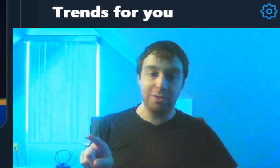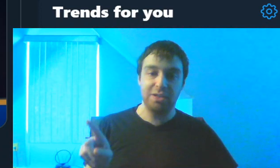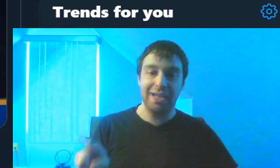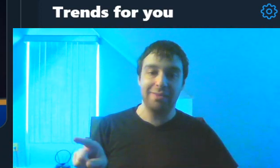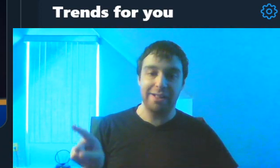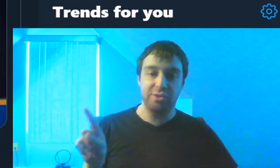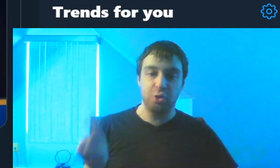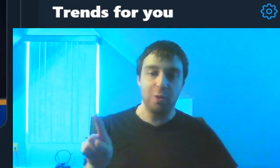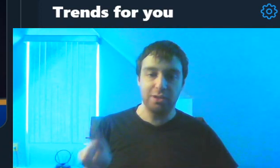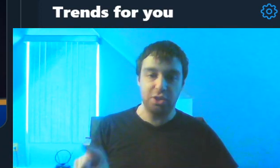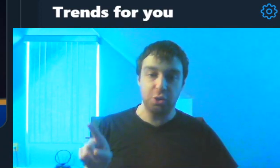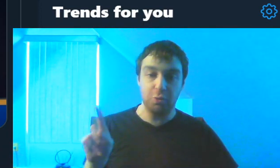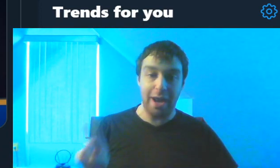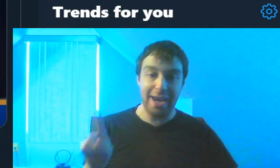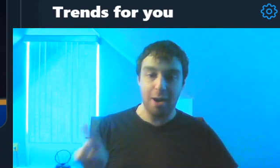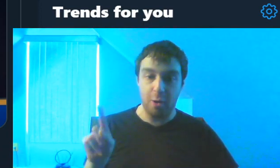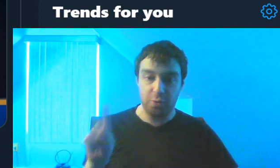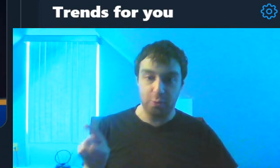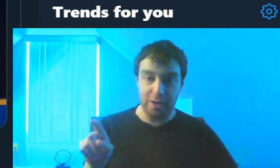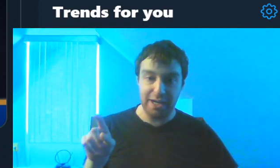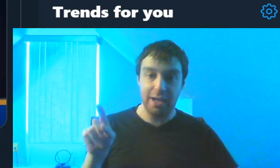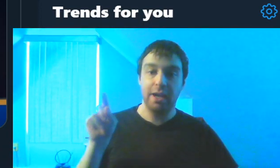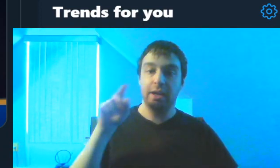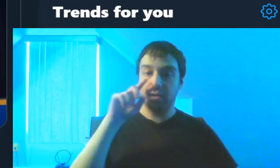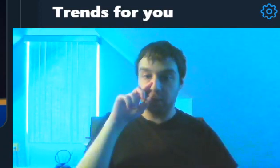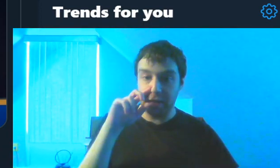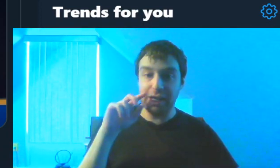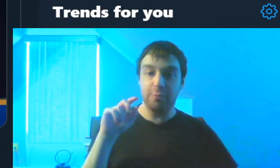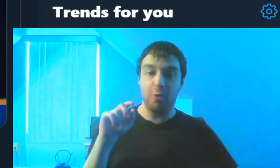212-803-3100. Once again, that's